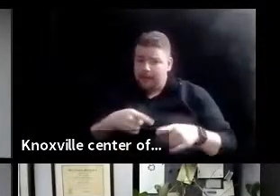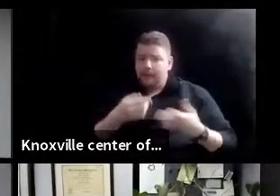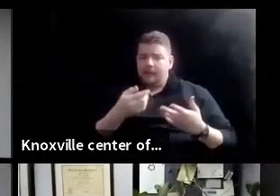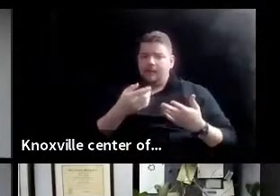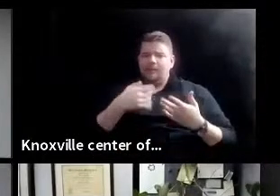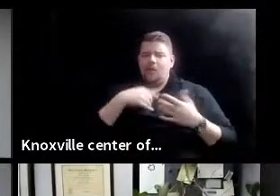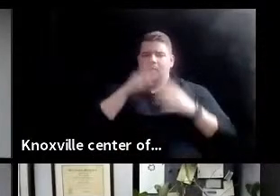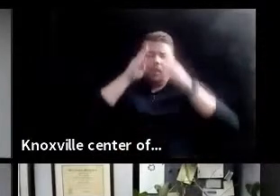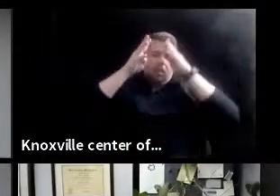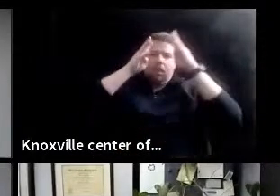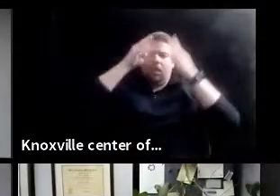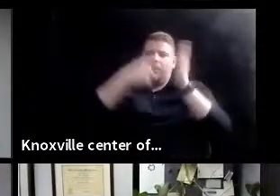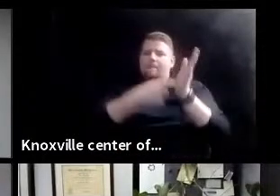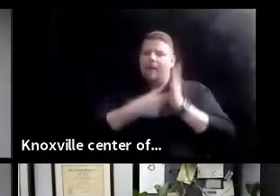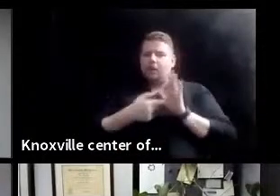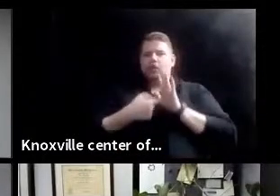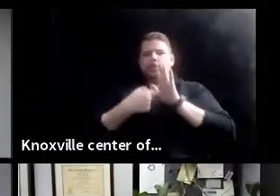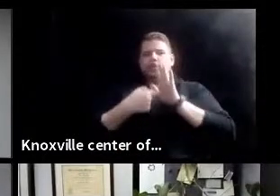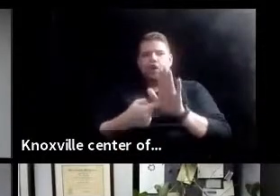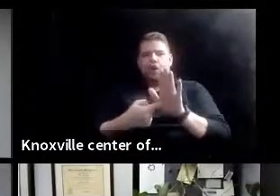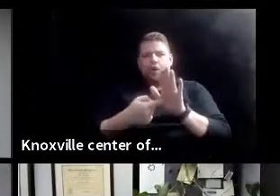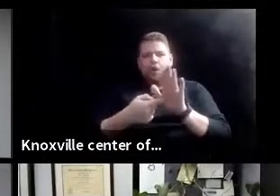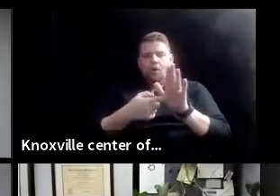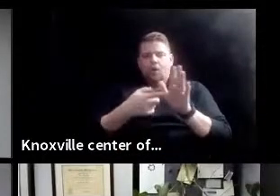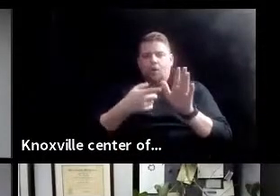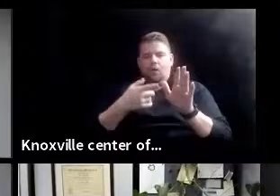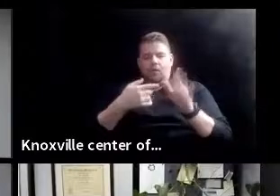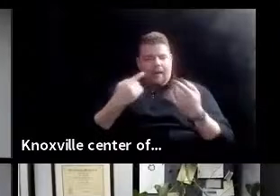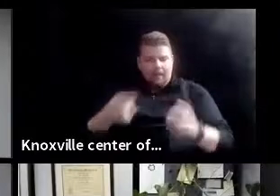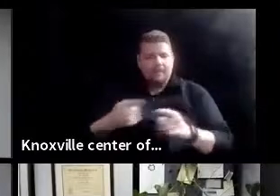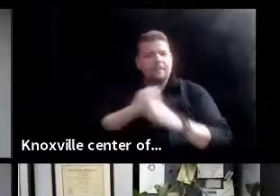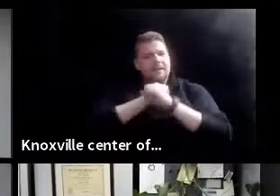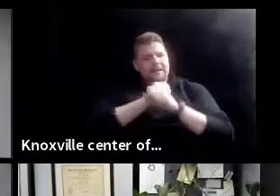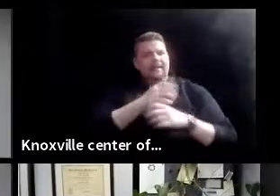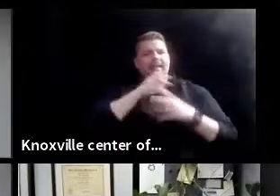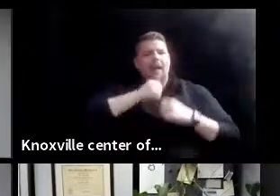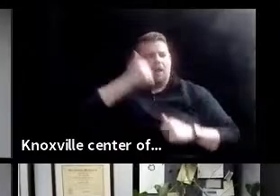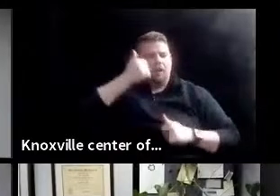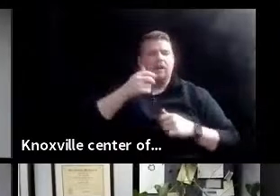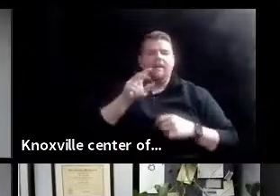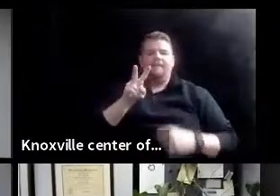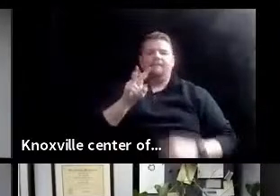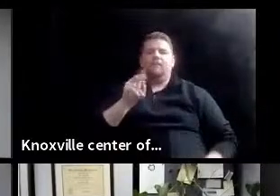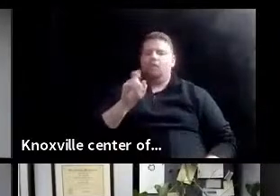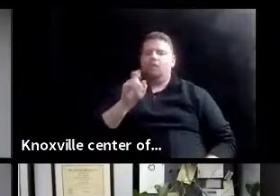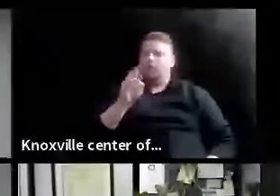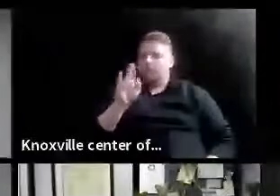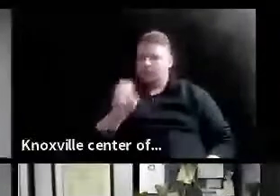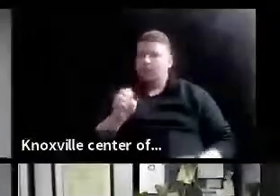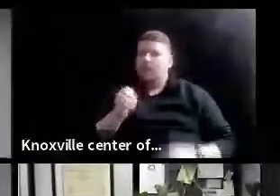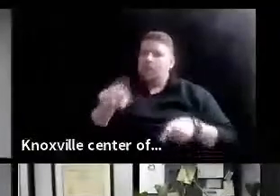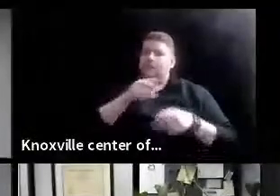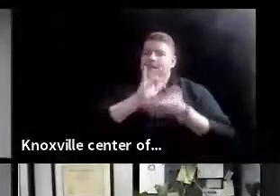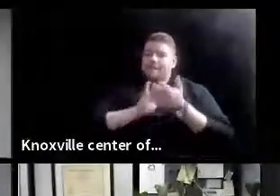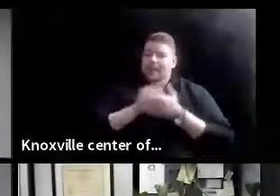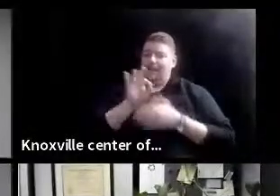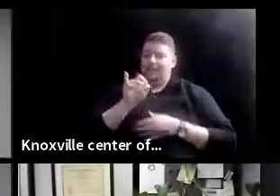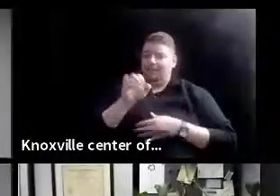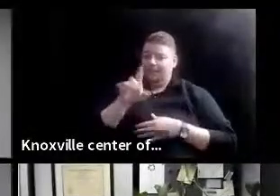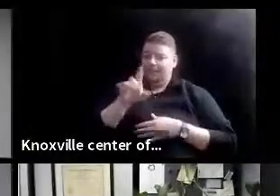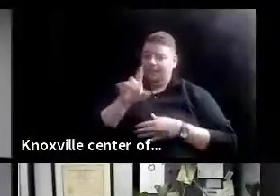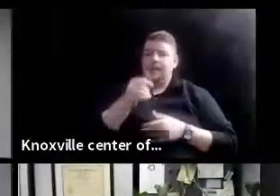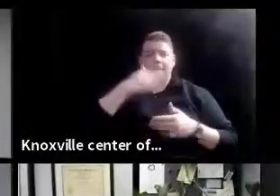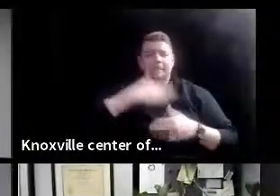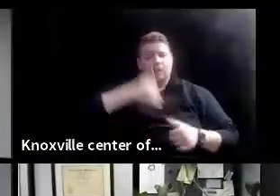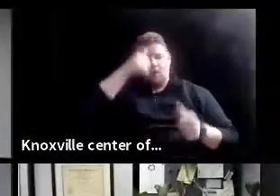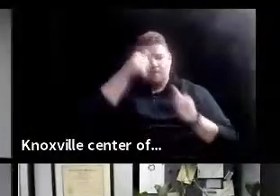mandates just to show you're doing something. Protect the elderly and vulnerable. And for those in the medical field, please remember the very